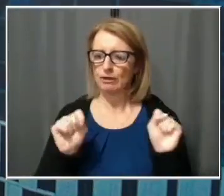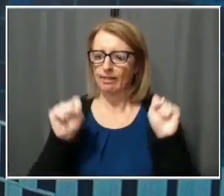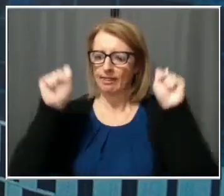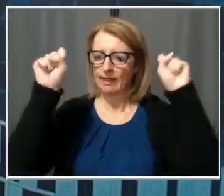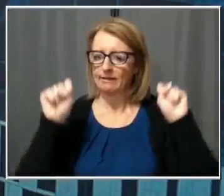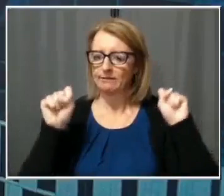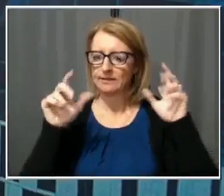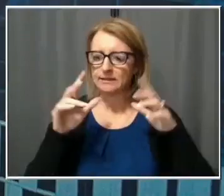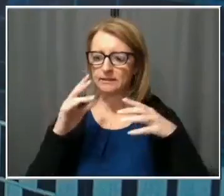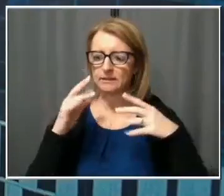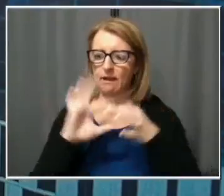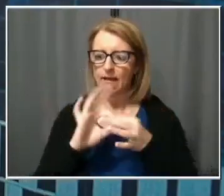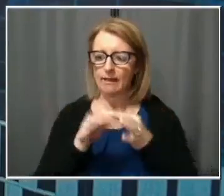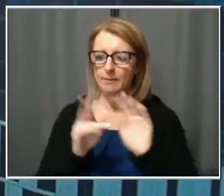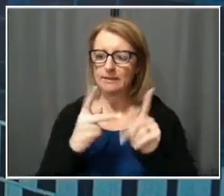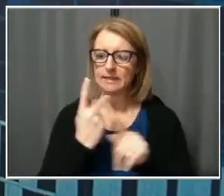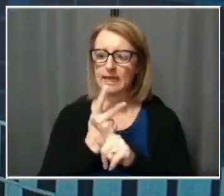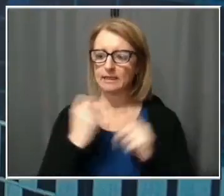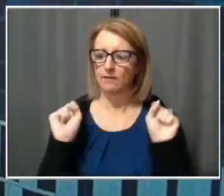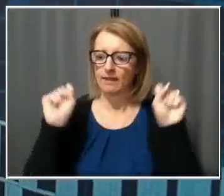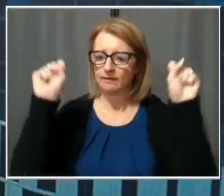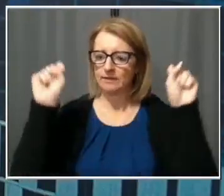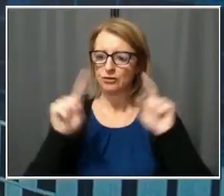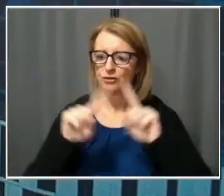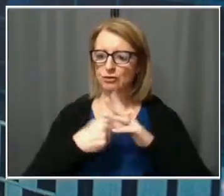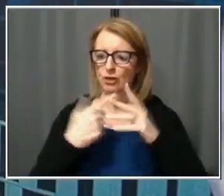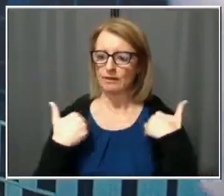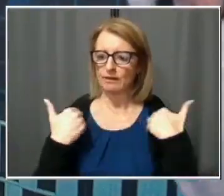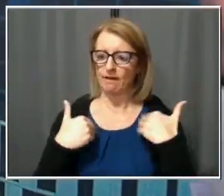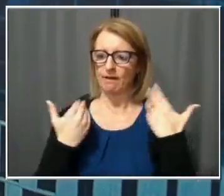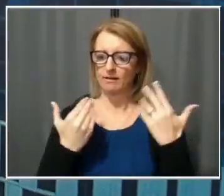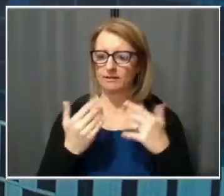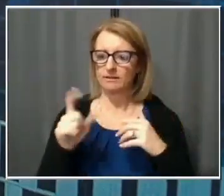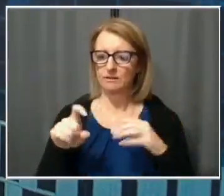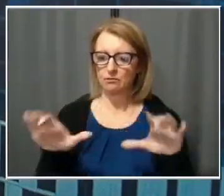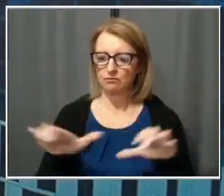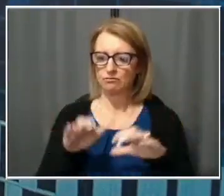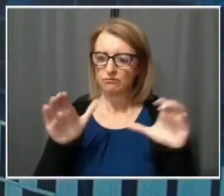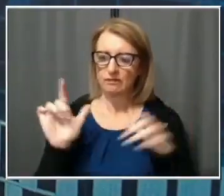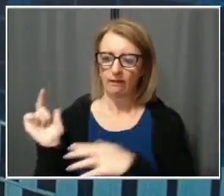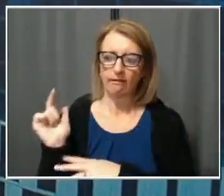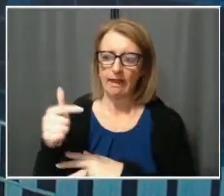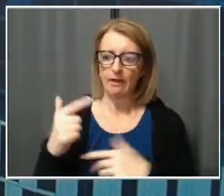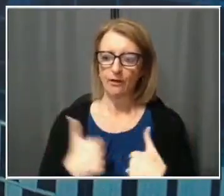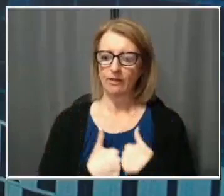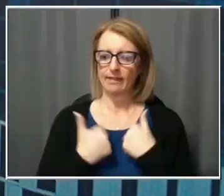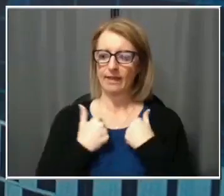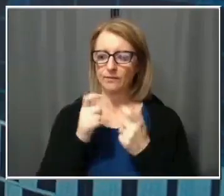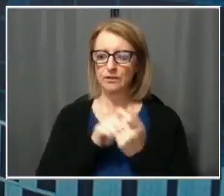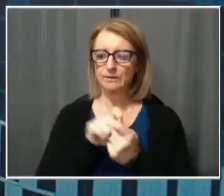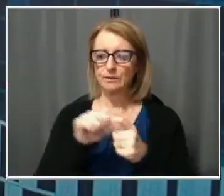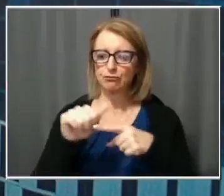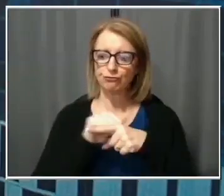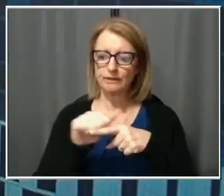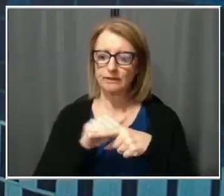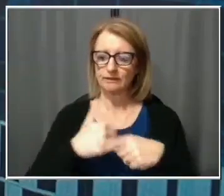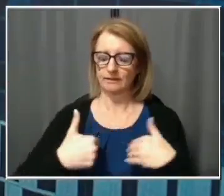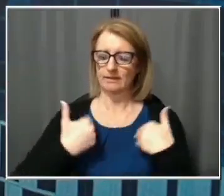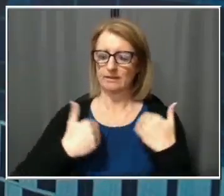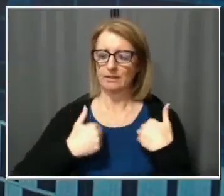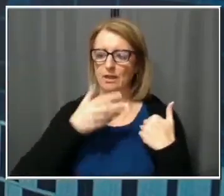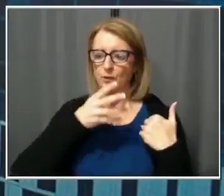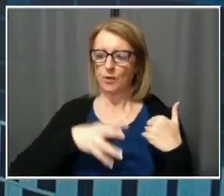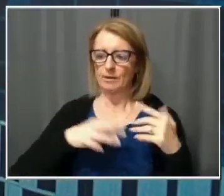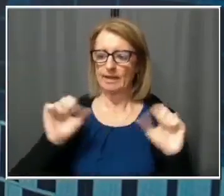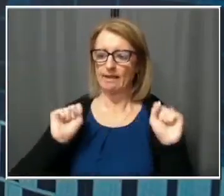do Olympic-style lifting, and they should start it young. You don't have to do this later in life or for specific training. Young girls can lift, too, and learn